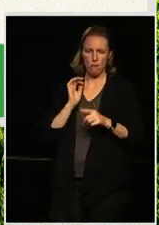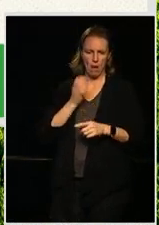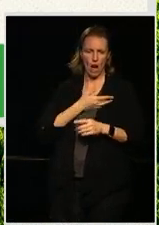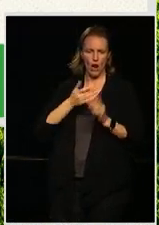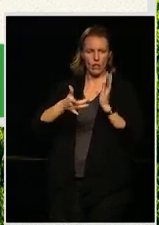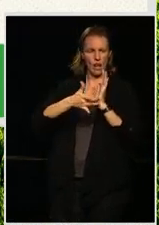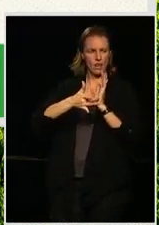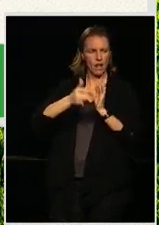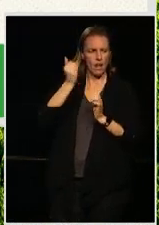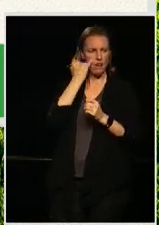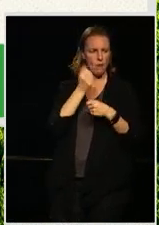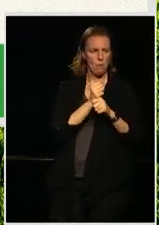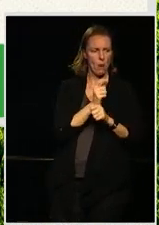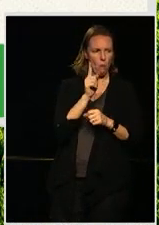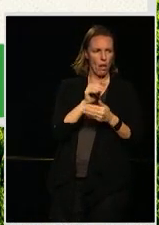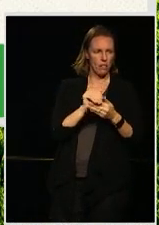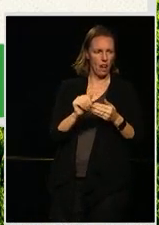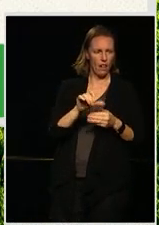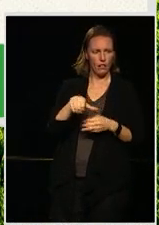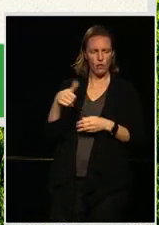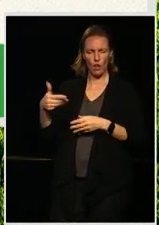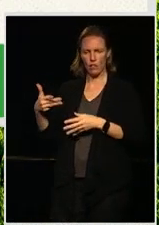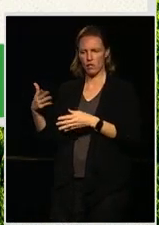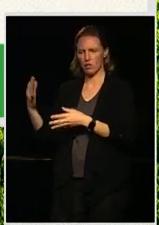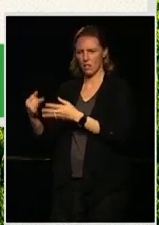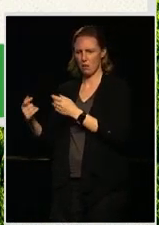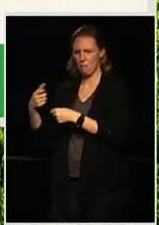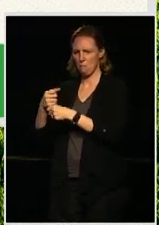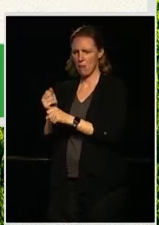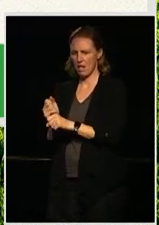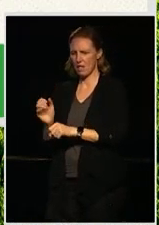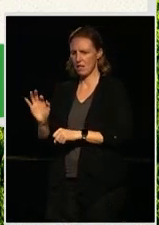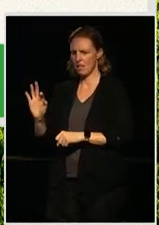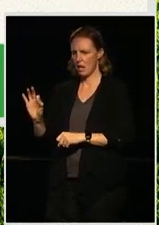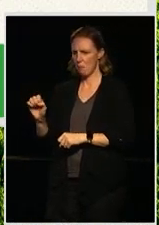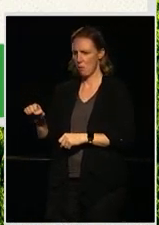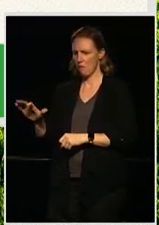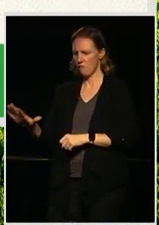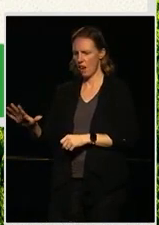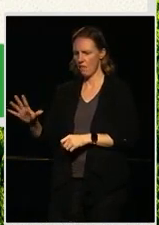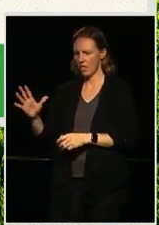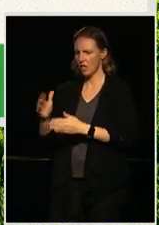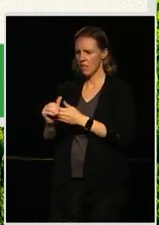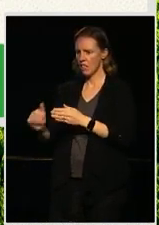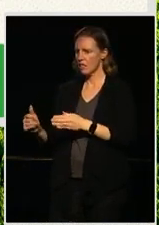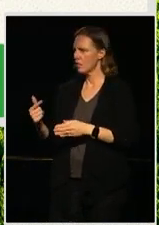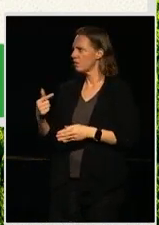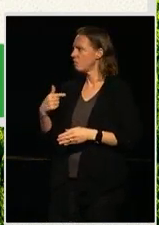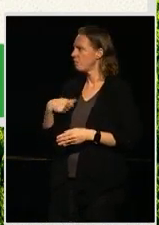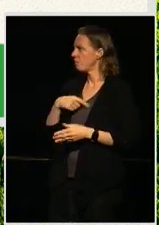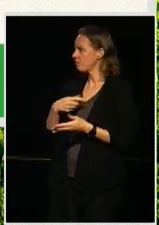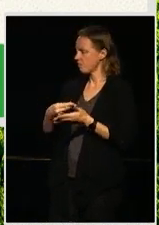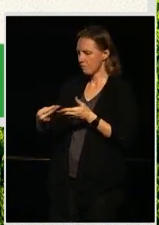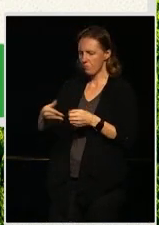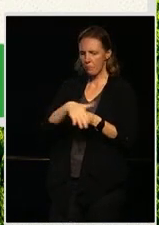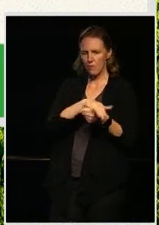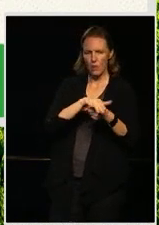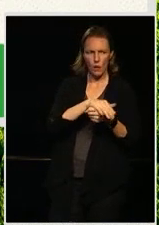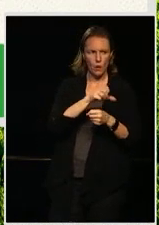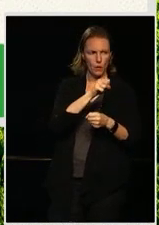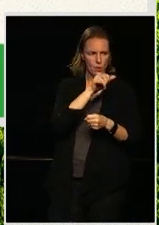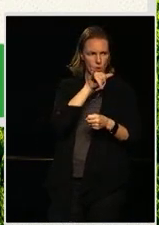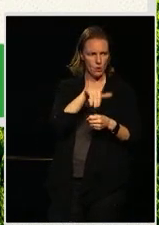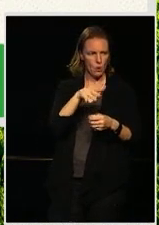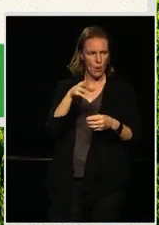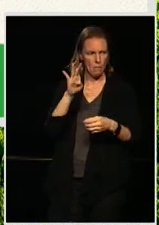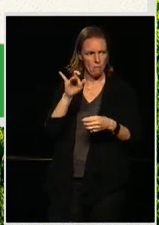make $1, the other sector, the whole, make $9.5. We buy local soybean, process it at